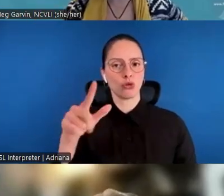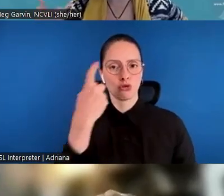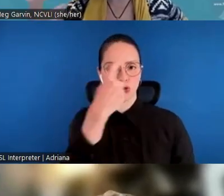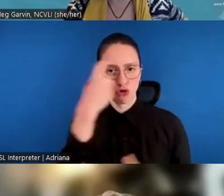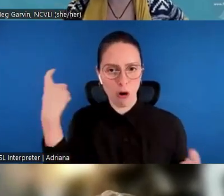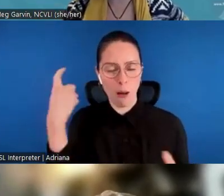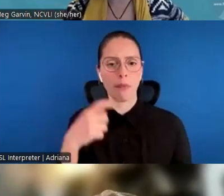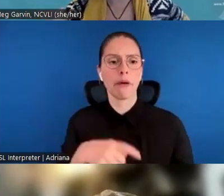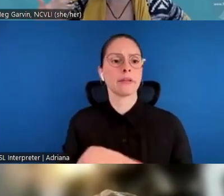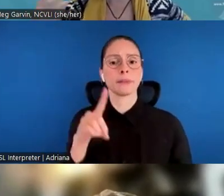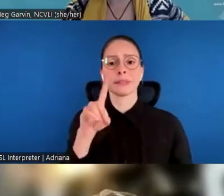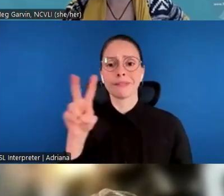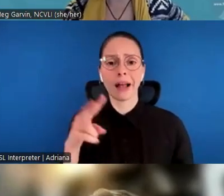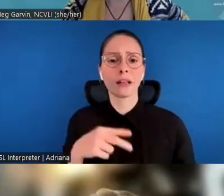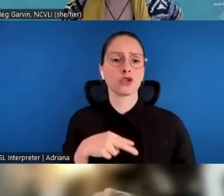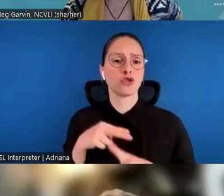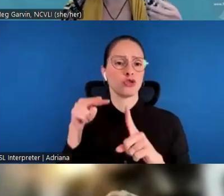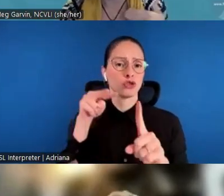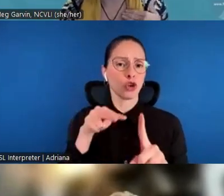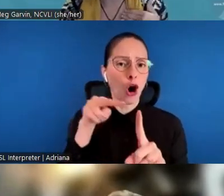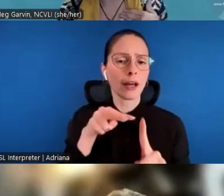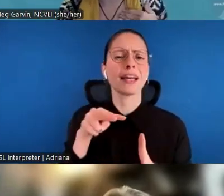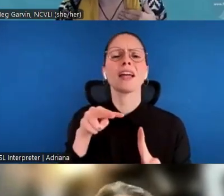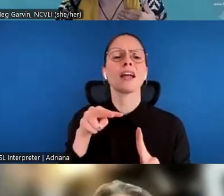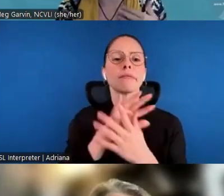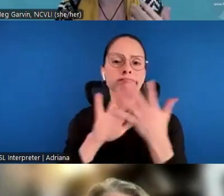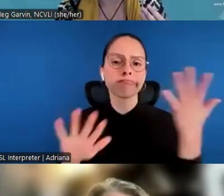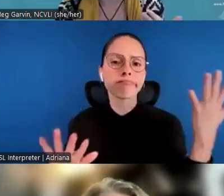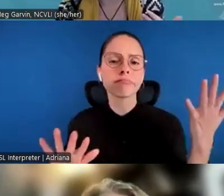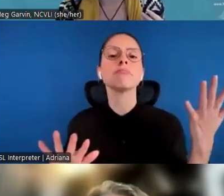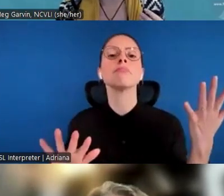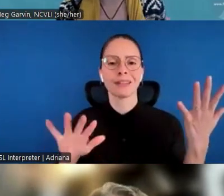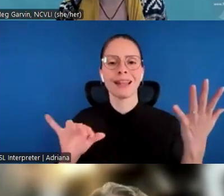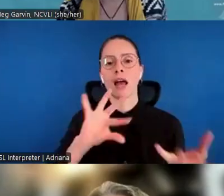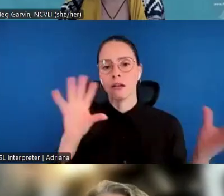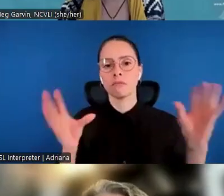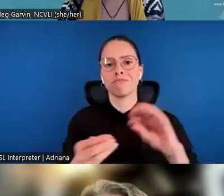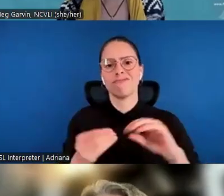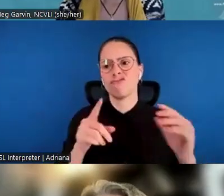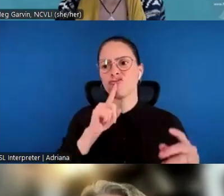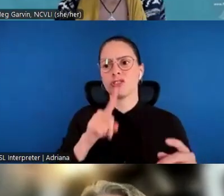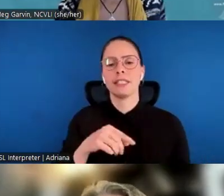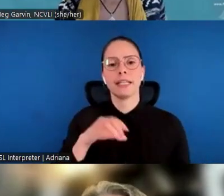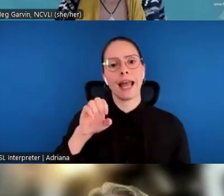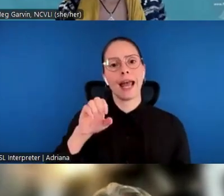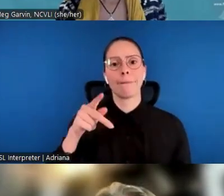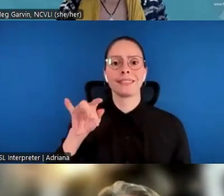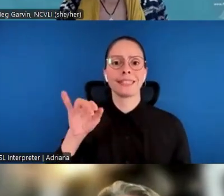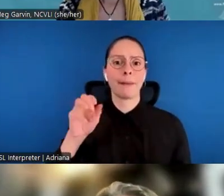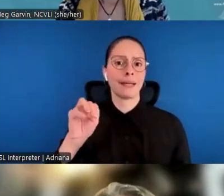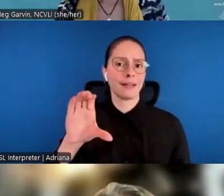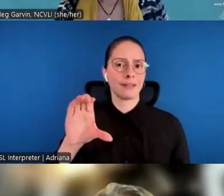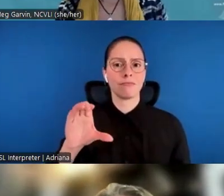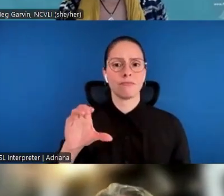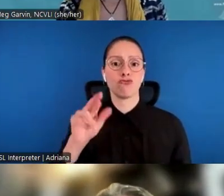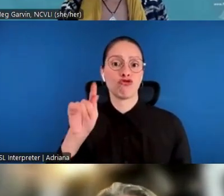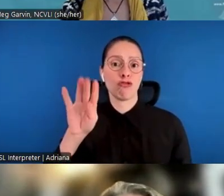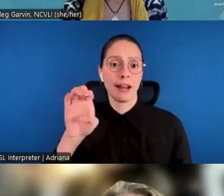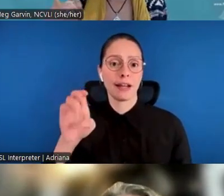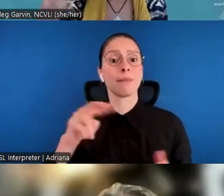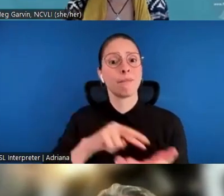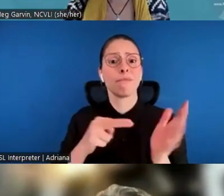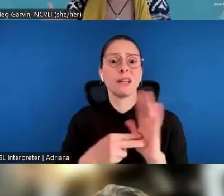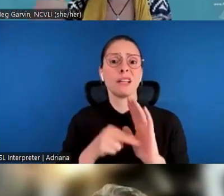of these crimes are at what we deem epidemic rates, right? And so we need to get